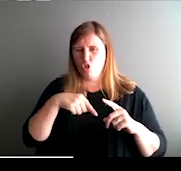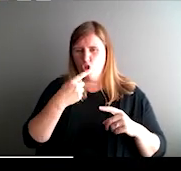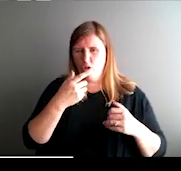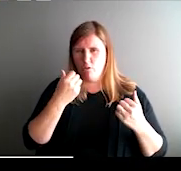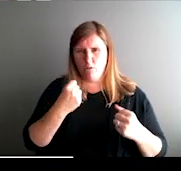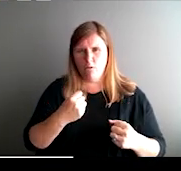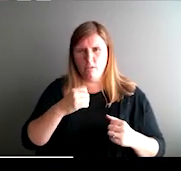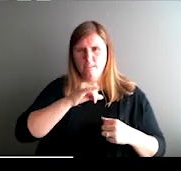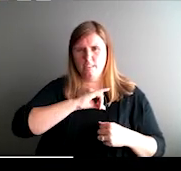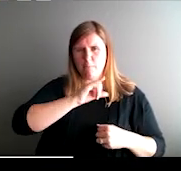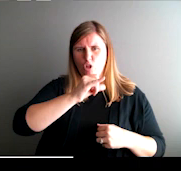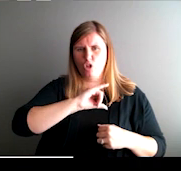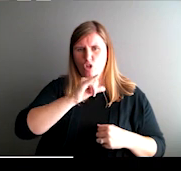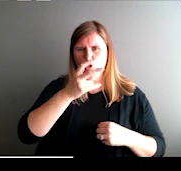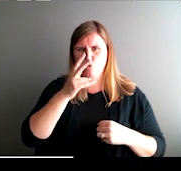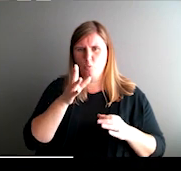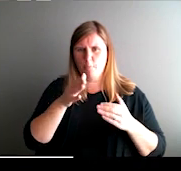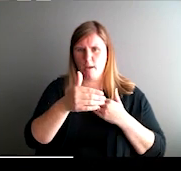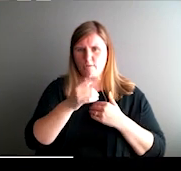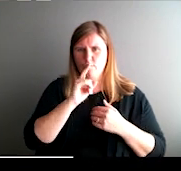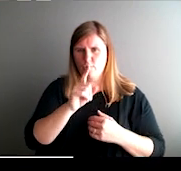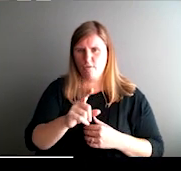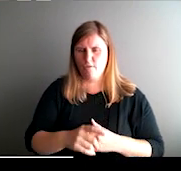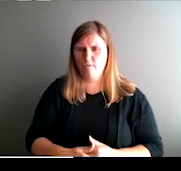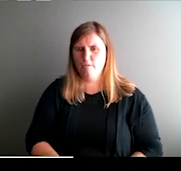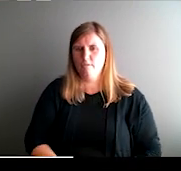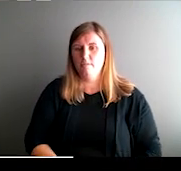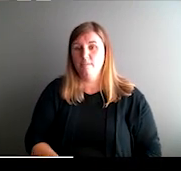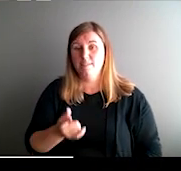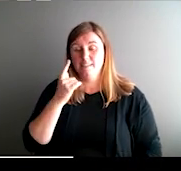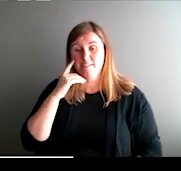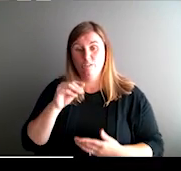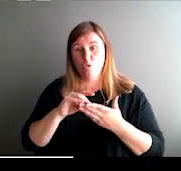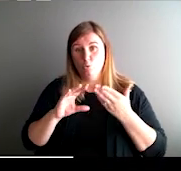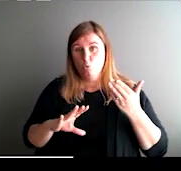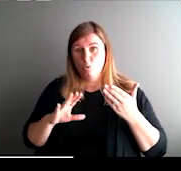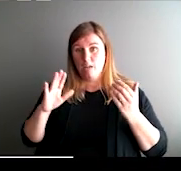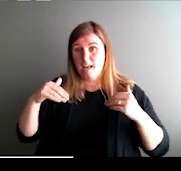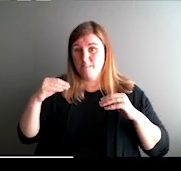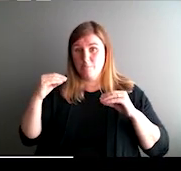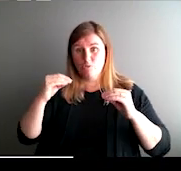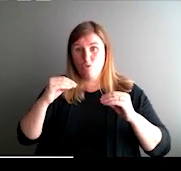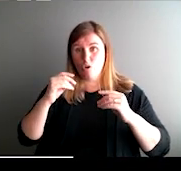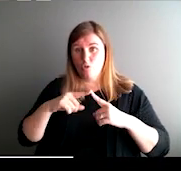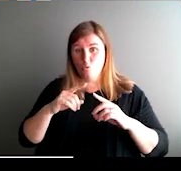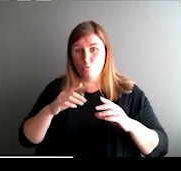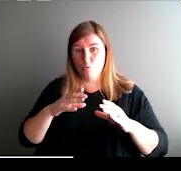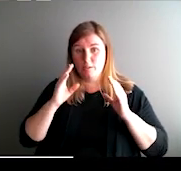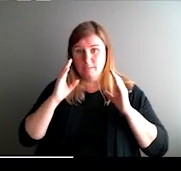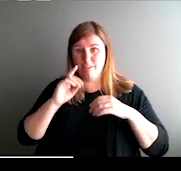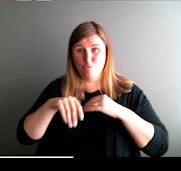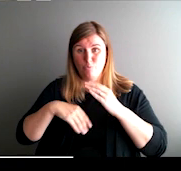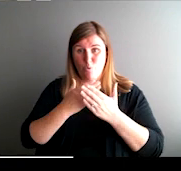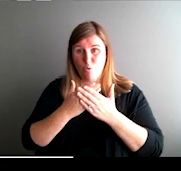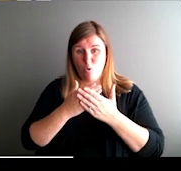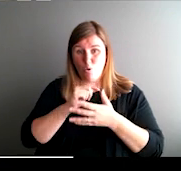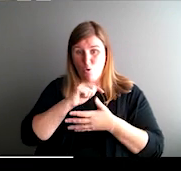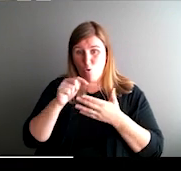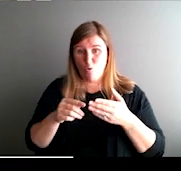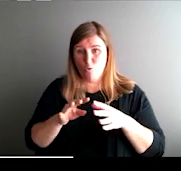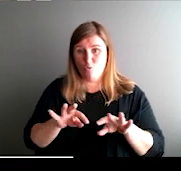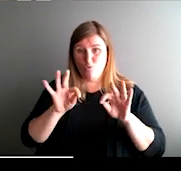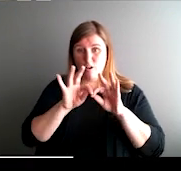similar those 2 boxes are. If a student hasn't been taught to attend to all of the